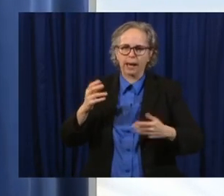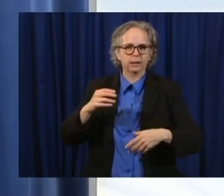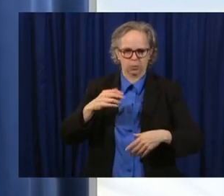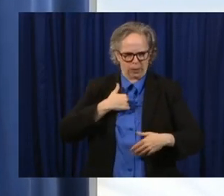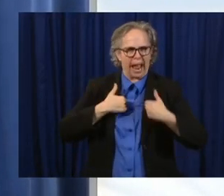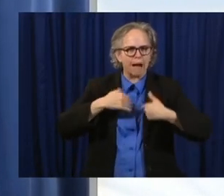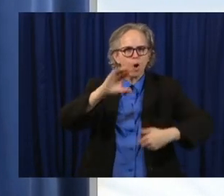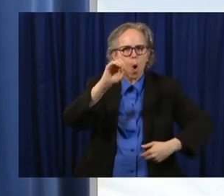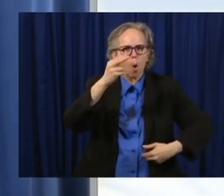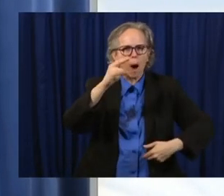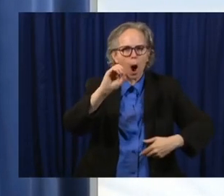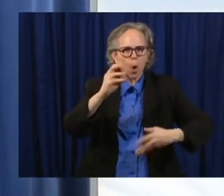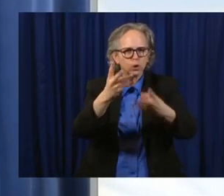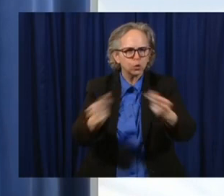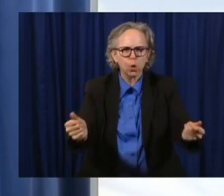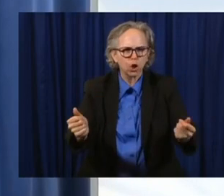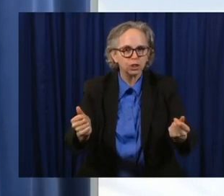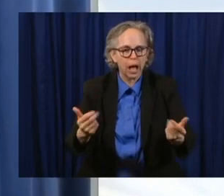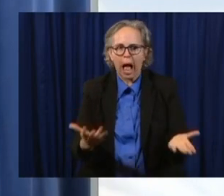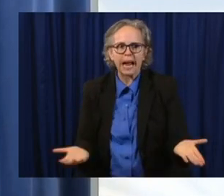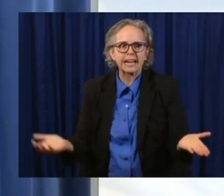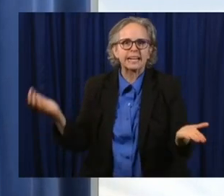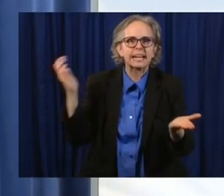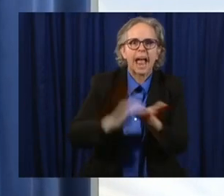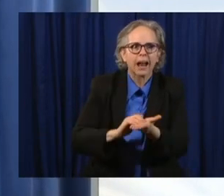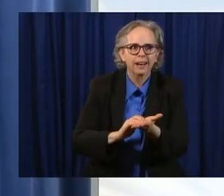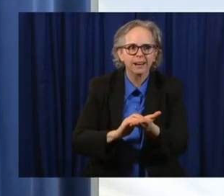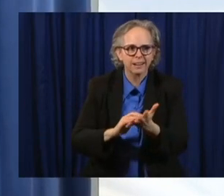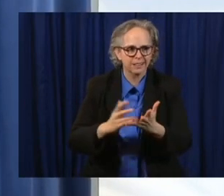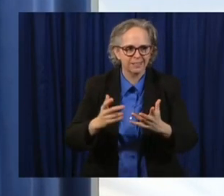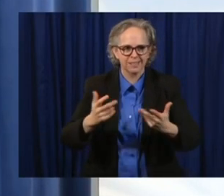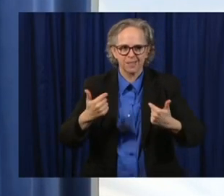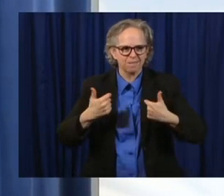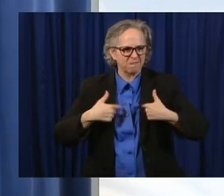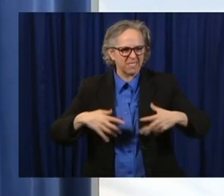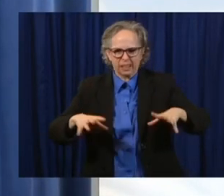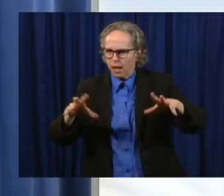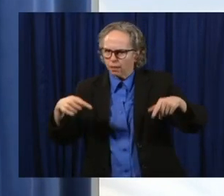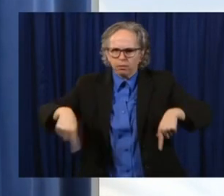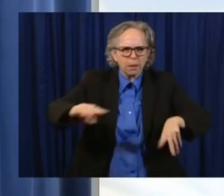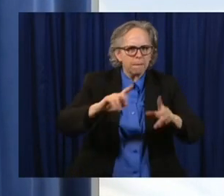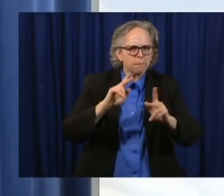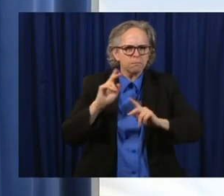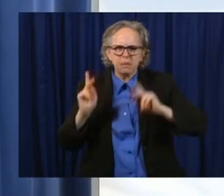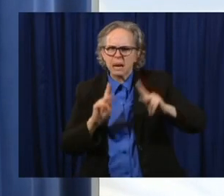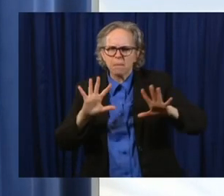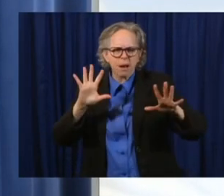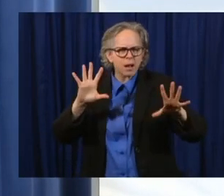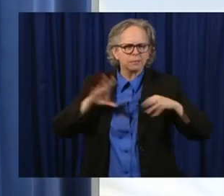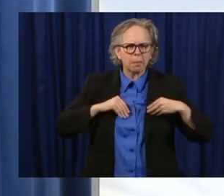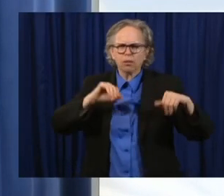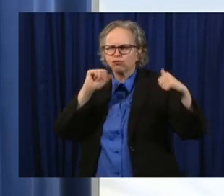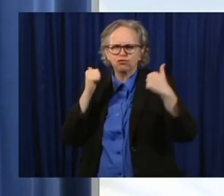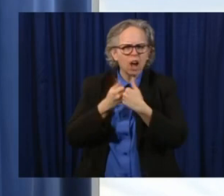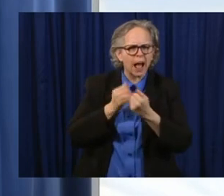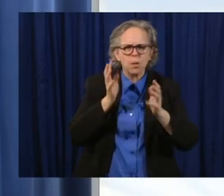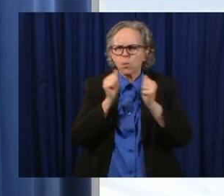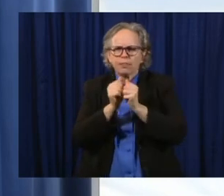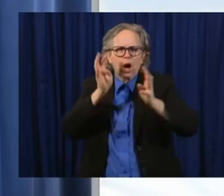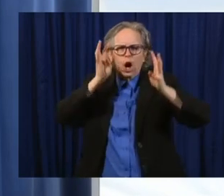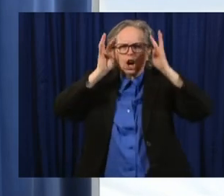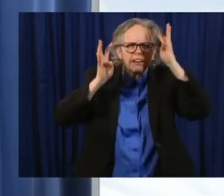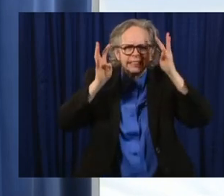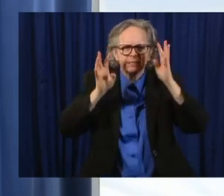Ohioans, once again, are stepping up, and I want to share this with you. As a result of collaborative efforts through the Ohio